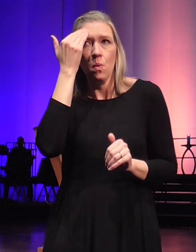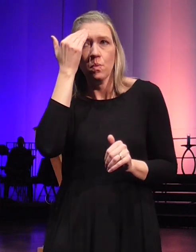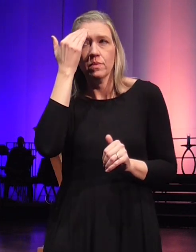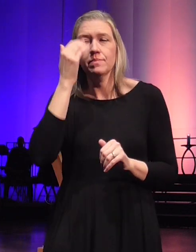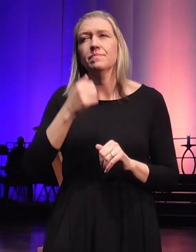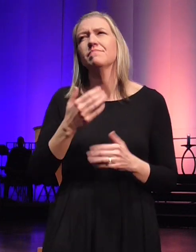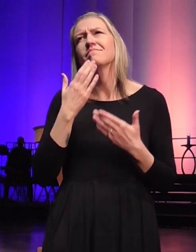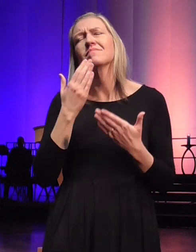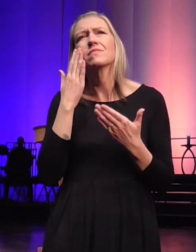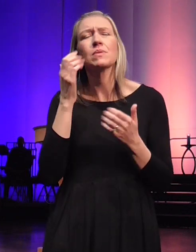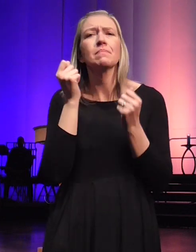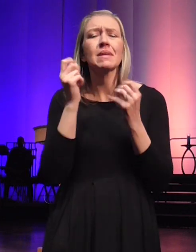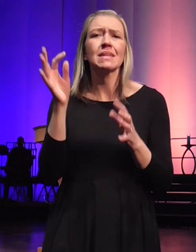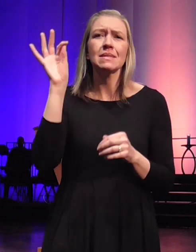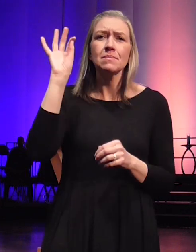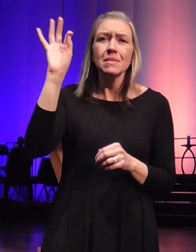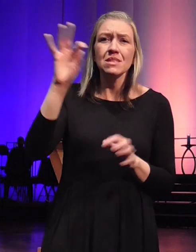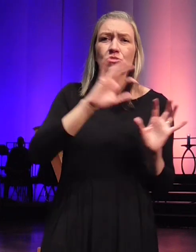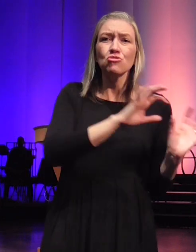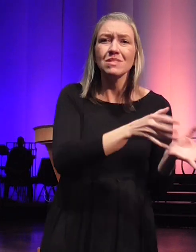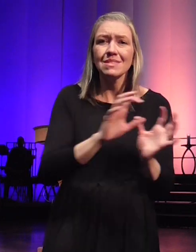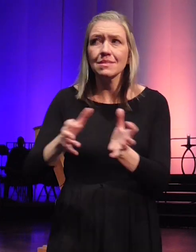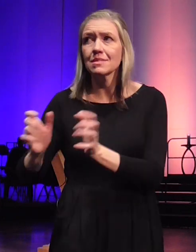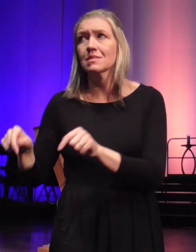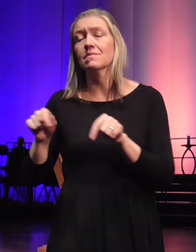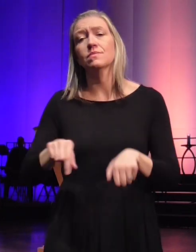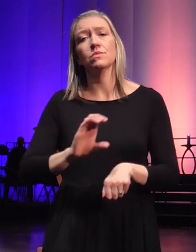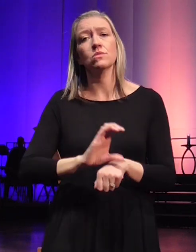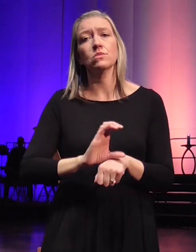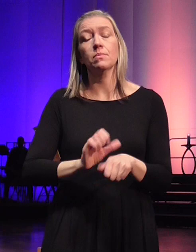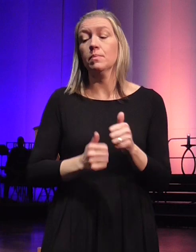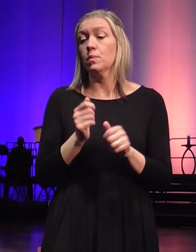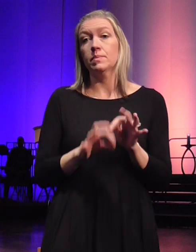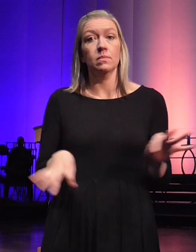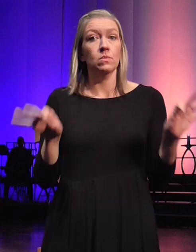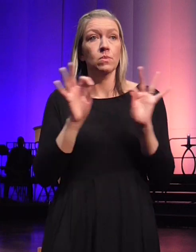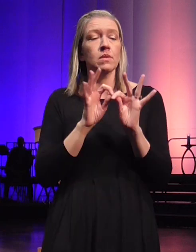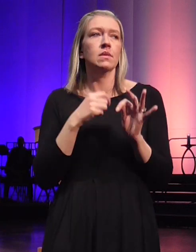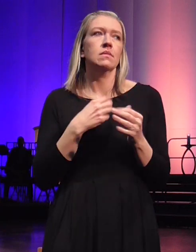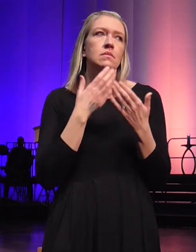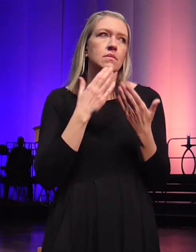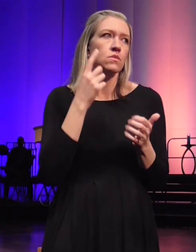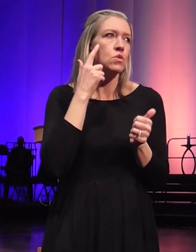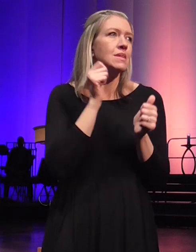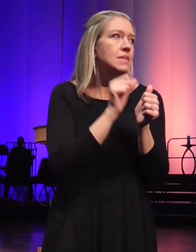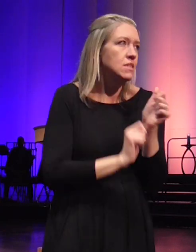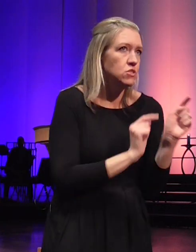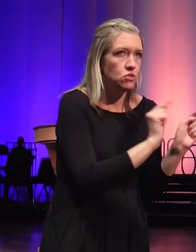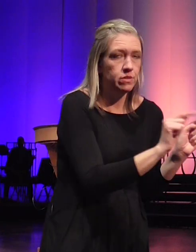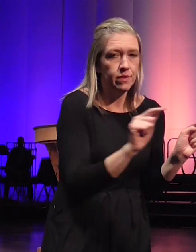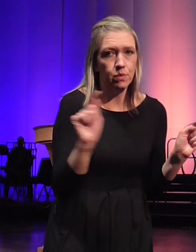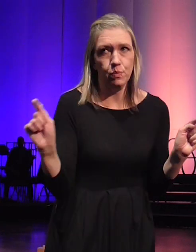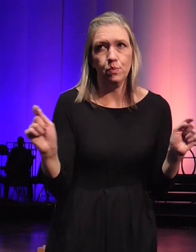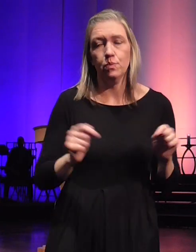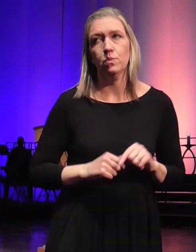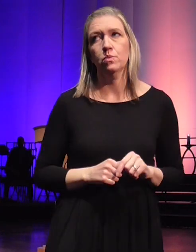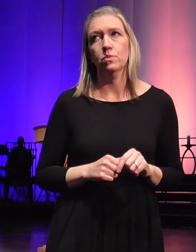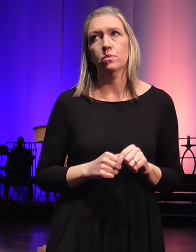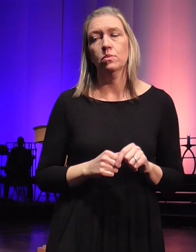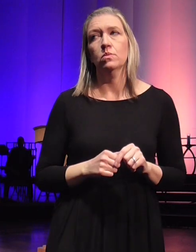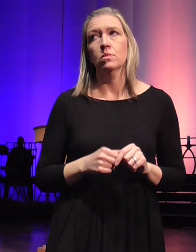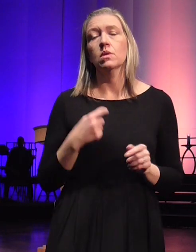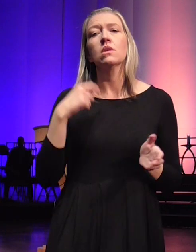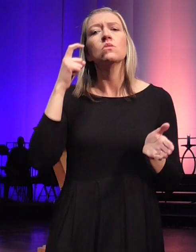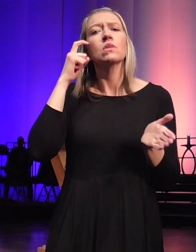ministries of Mile High Church. And most importantly, I give thanks for each one of you. For I